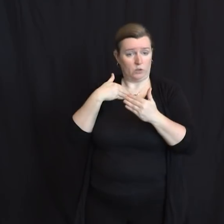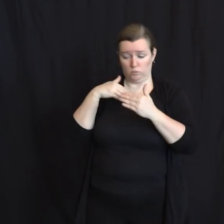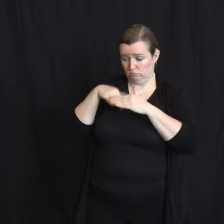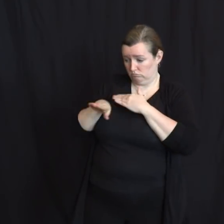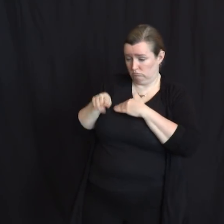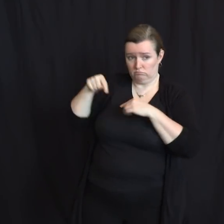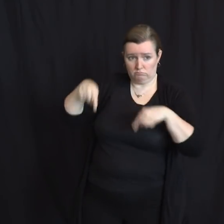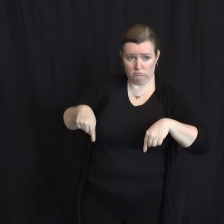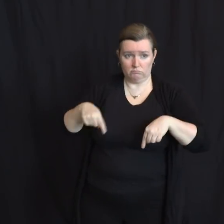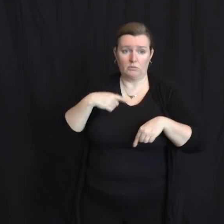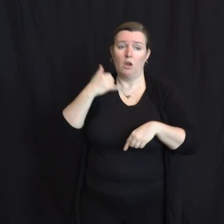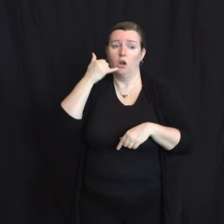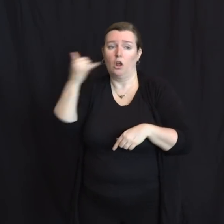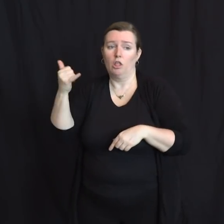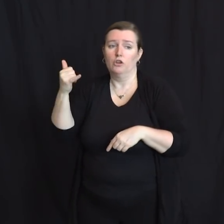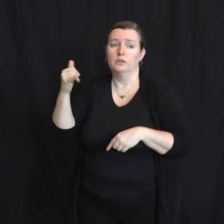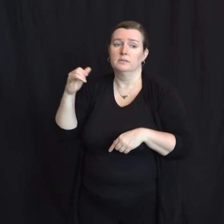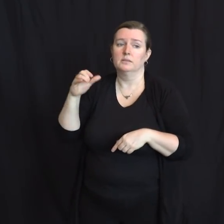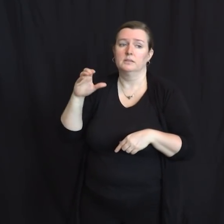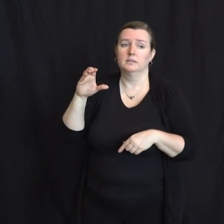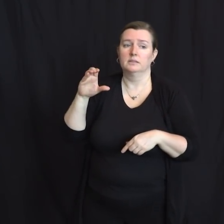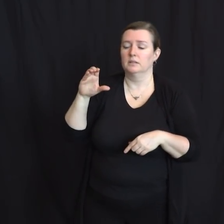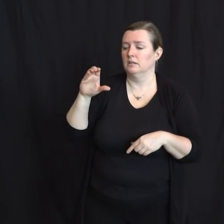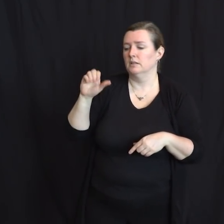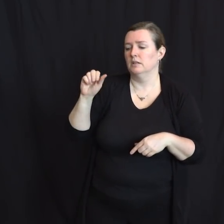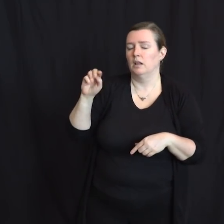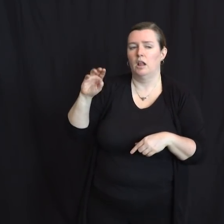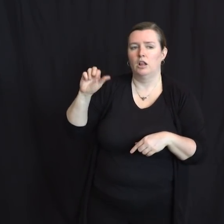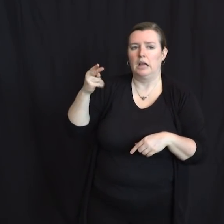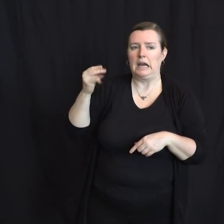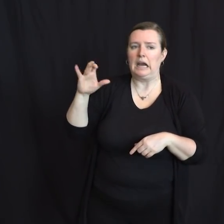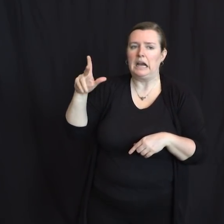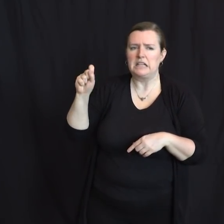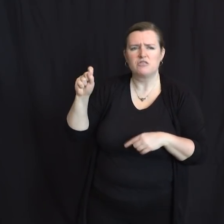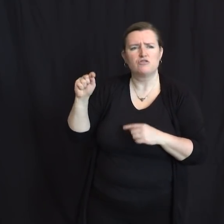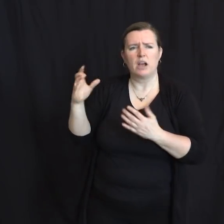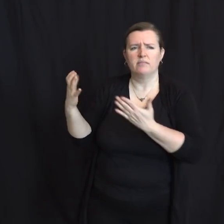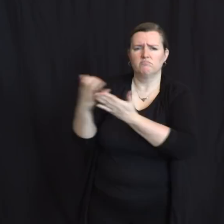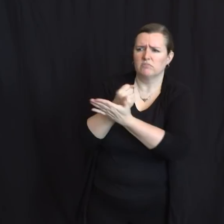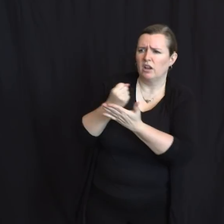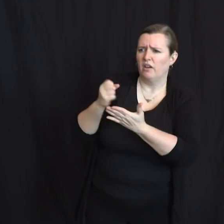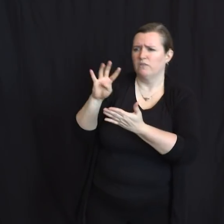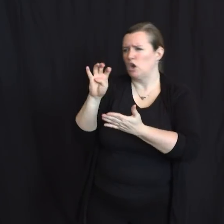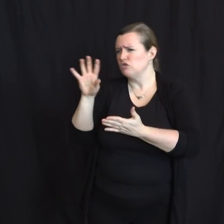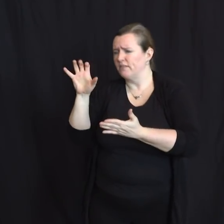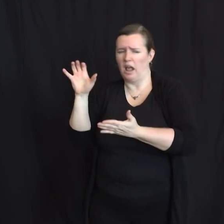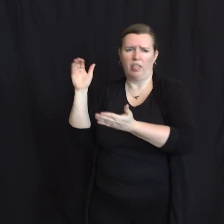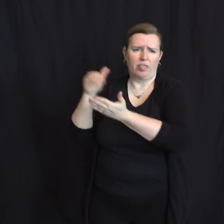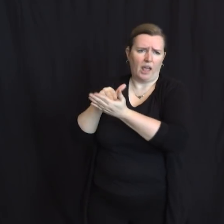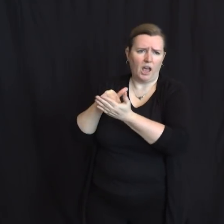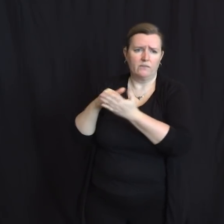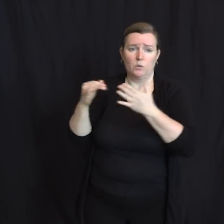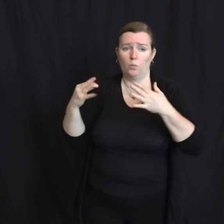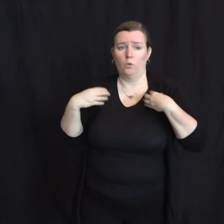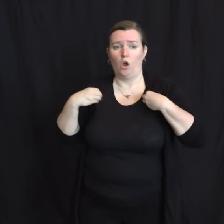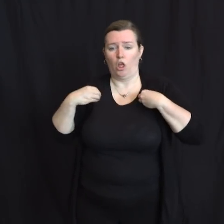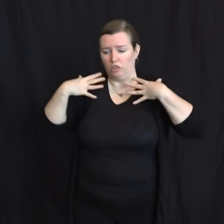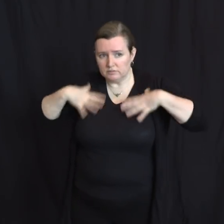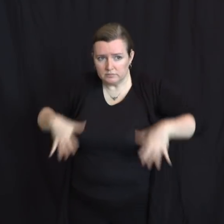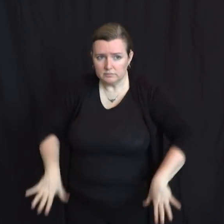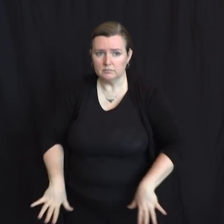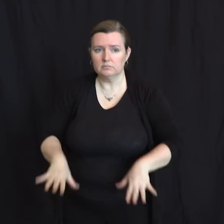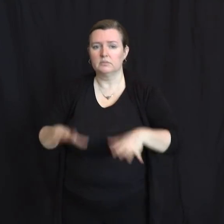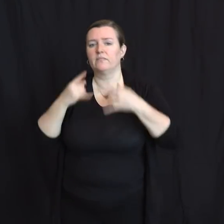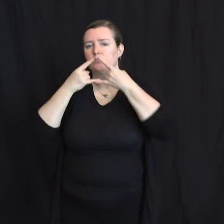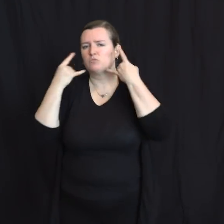Hicks trying to secure 40 to 50,000 cloth masks for inmates so they could be laundered. Our hospitals and long-term